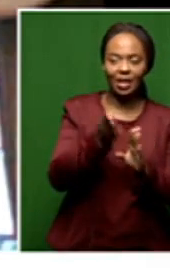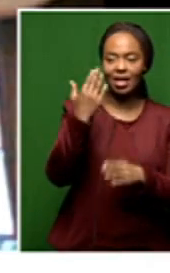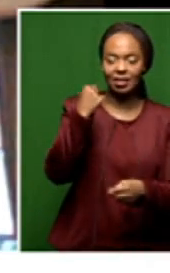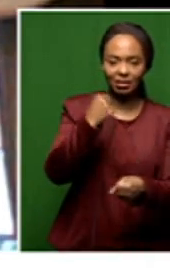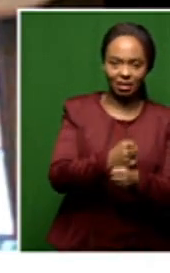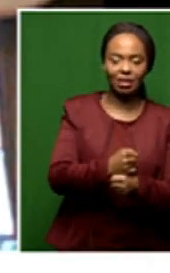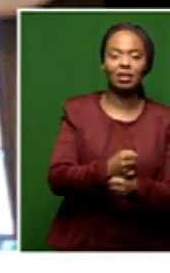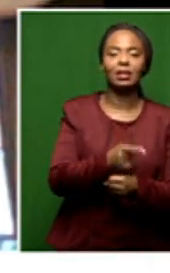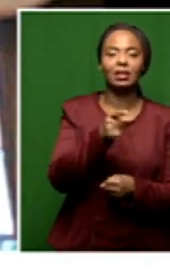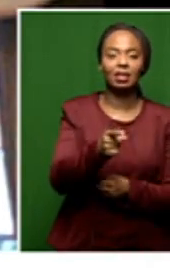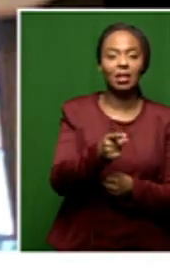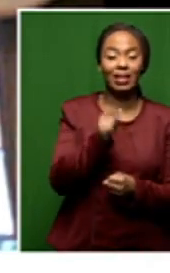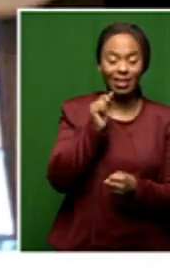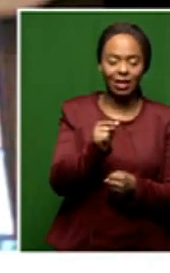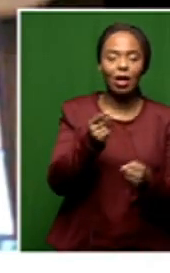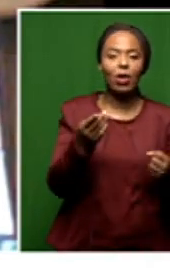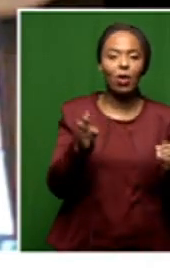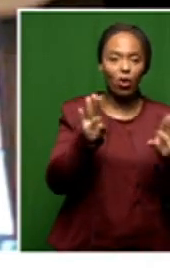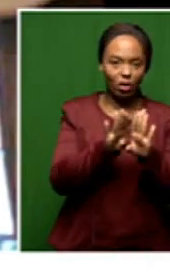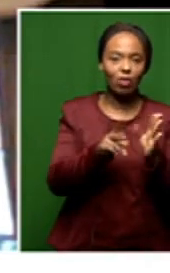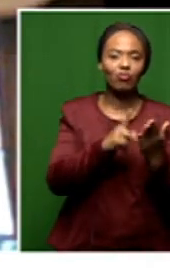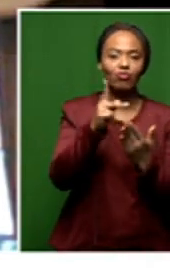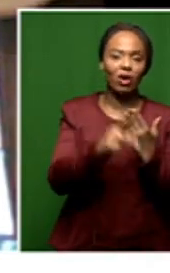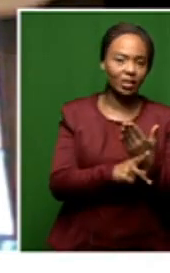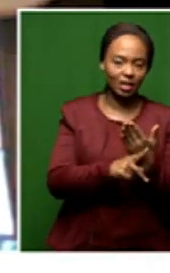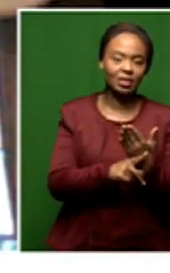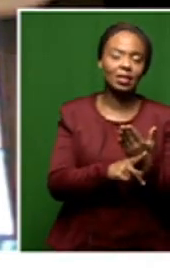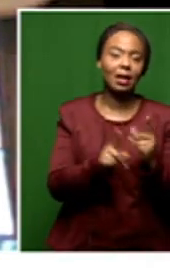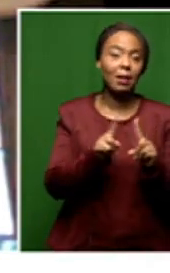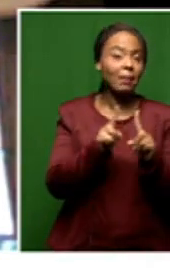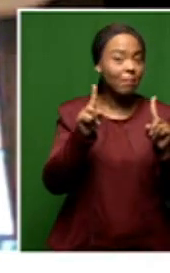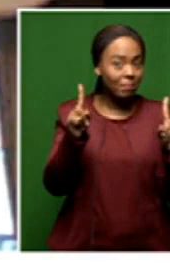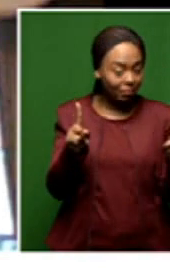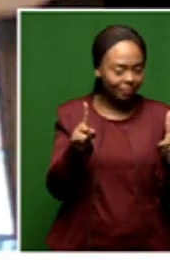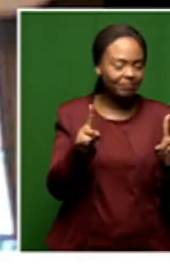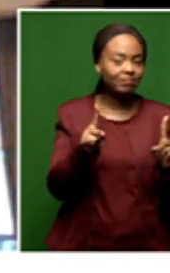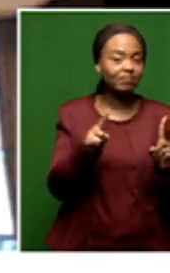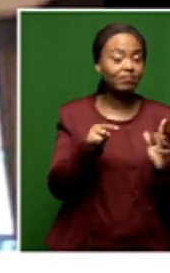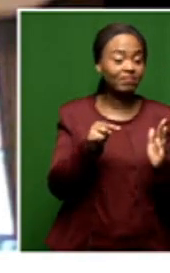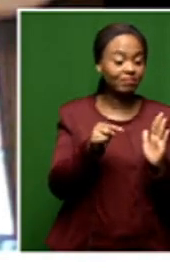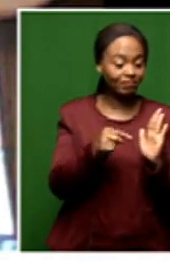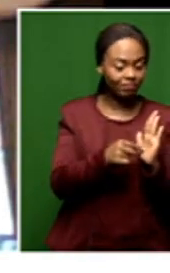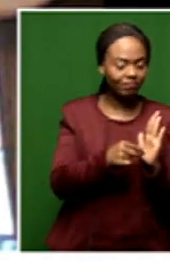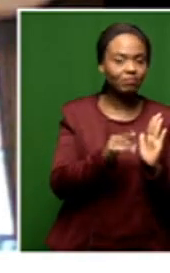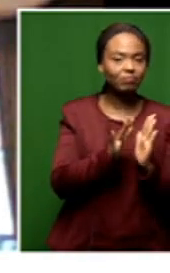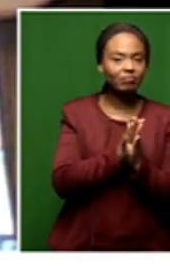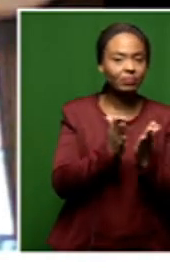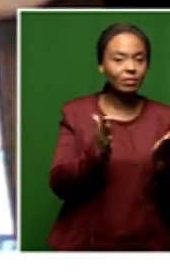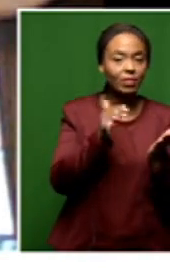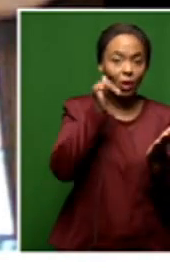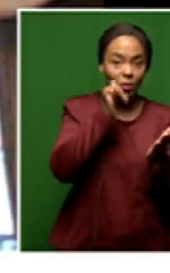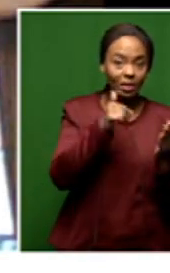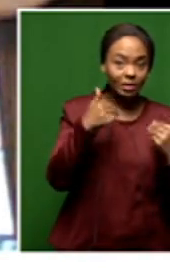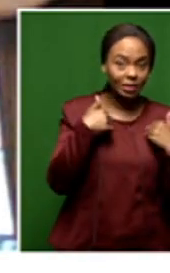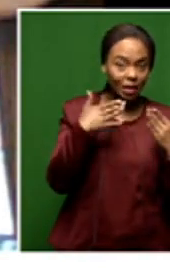my lockdown project. But the origins of this book go back to when I started